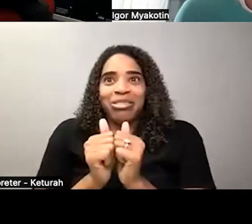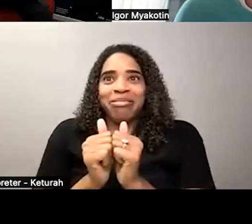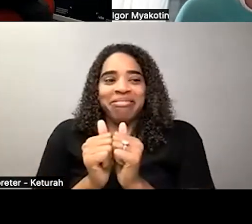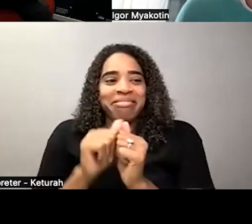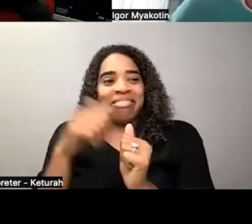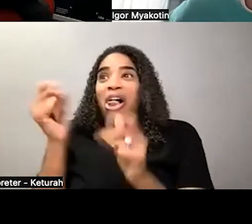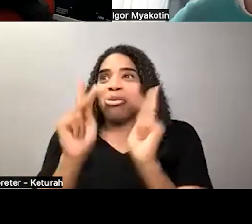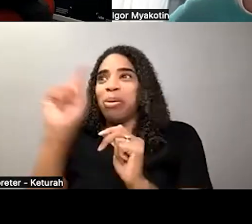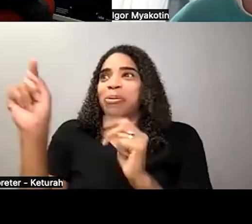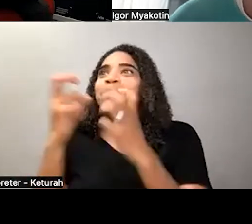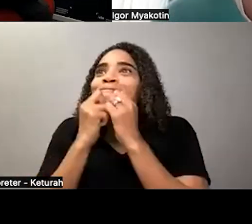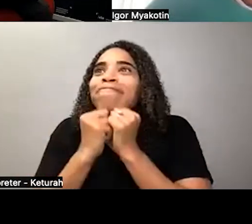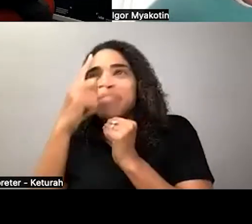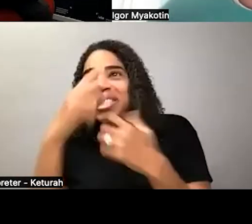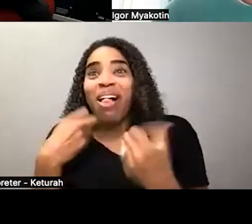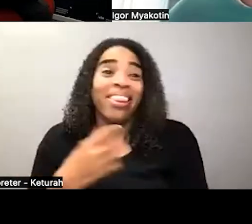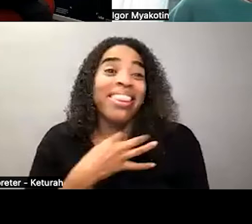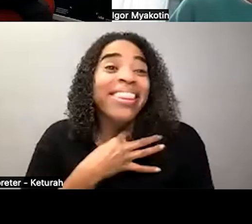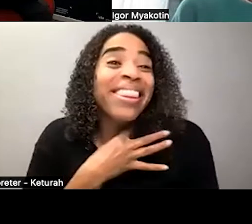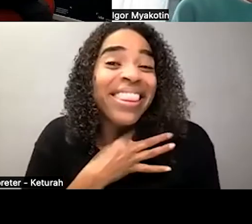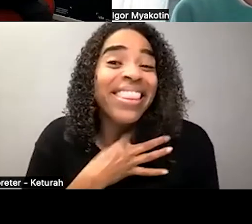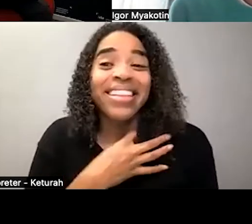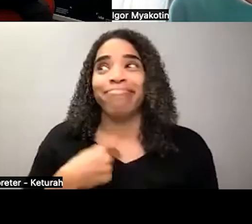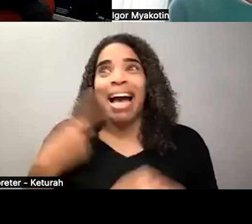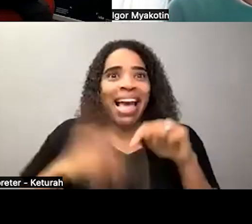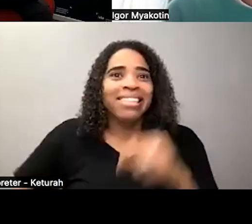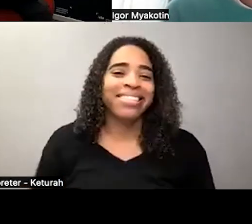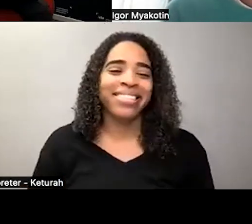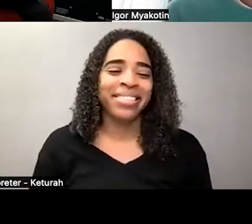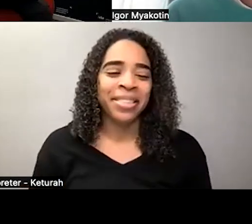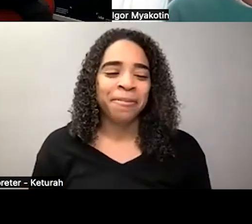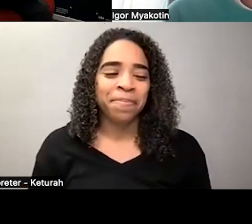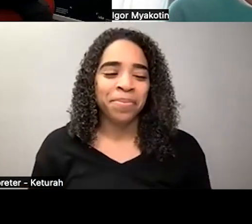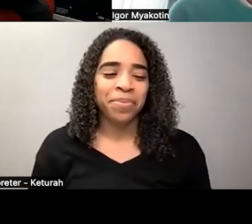can safeguard their mental health. I can't. And